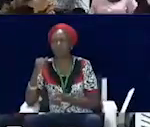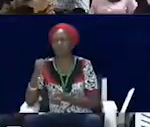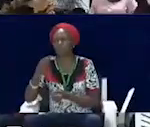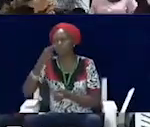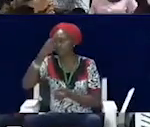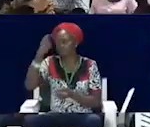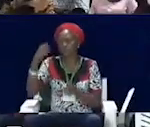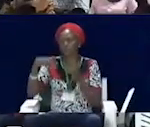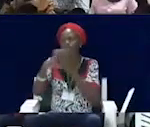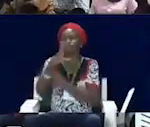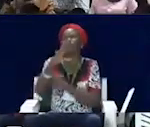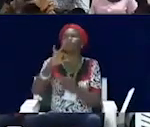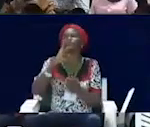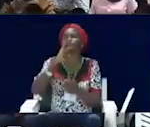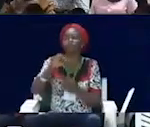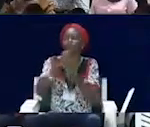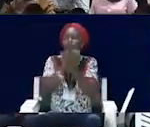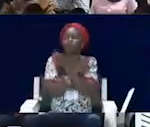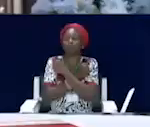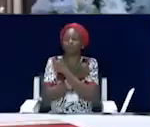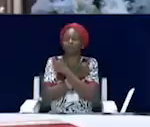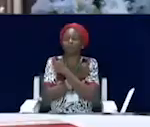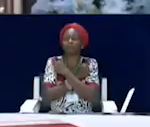Because God is love,